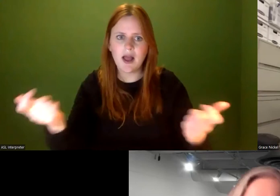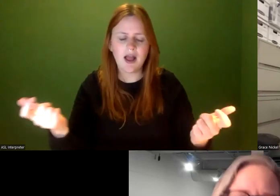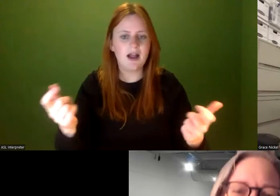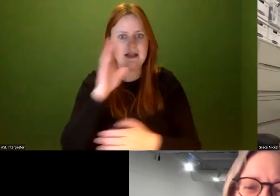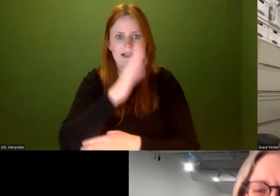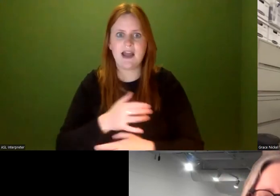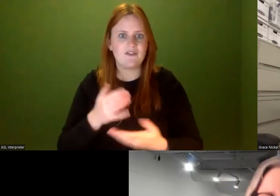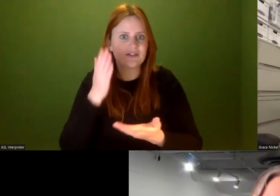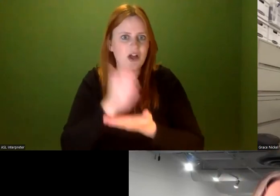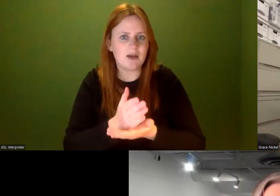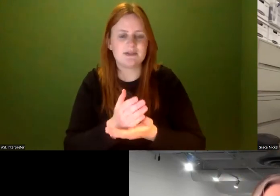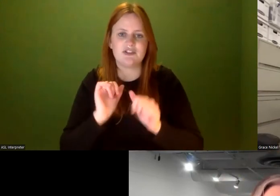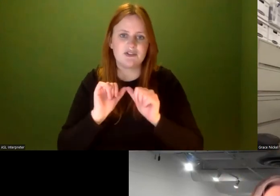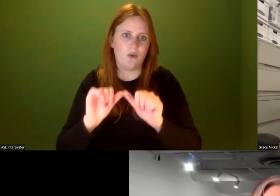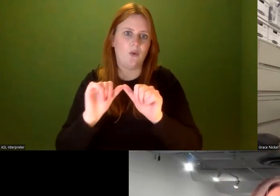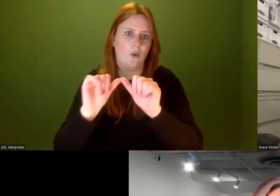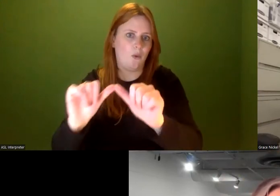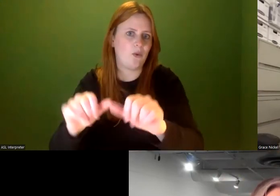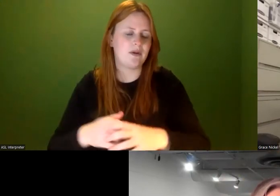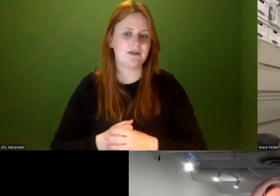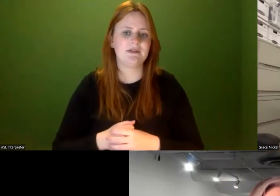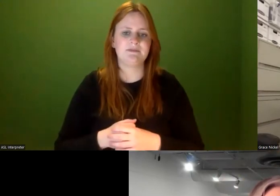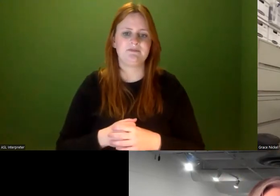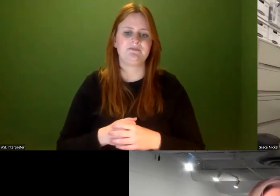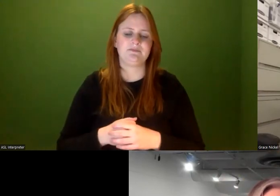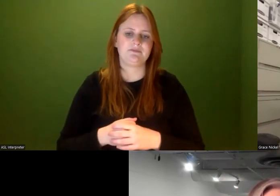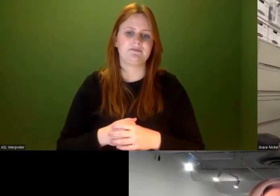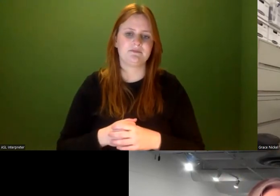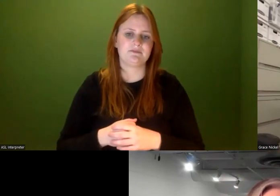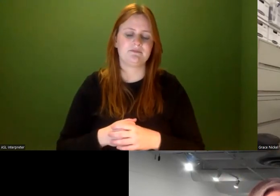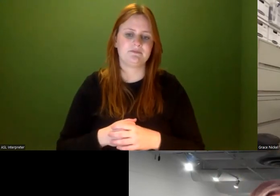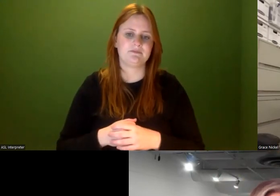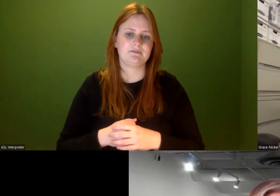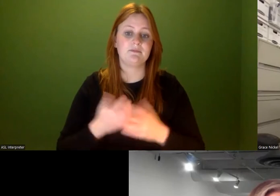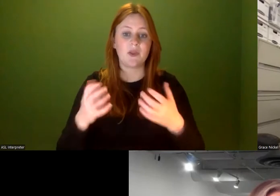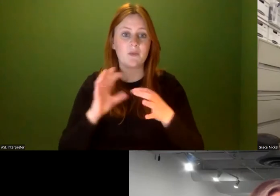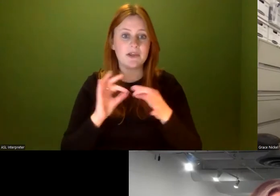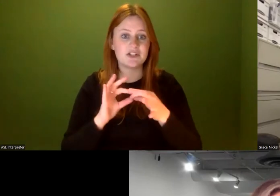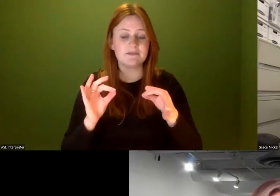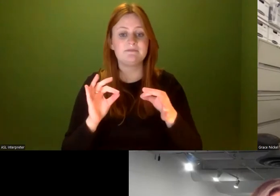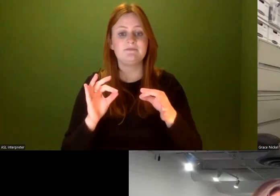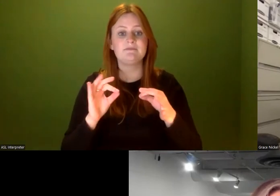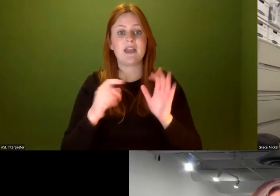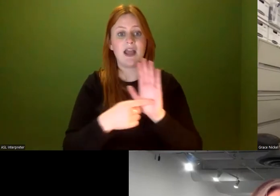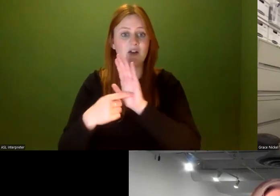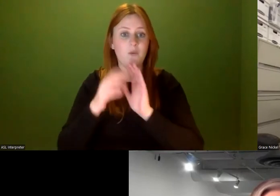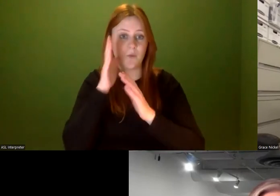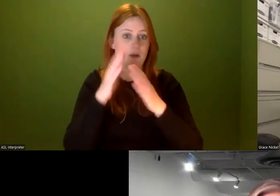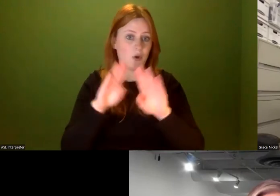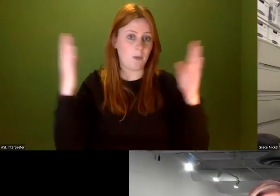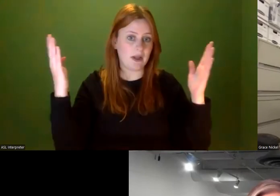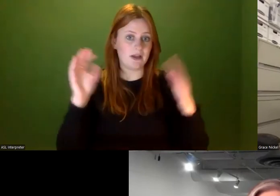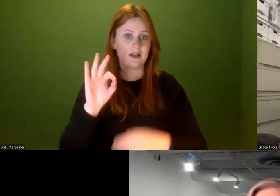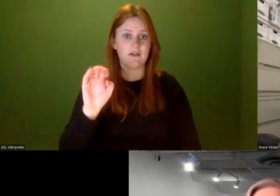of, you know, it just keeps going and going and going. I want to just say that indeed, the exhibition will be open